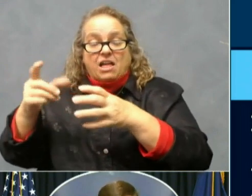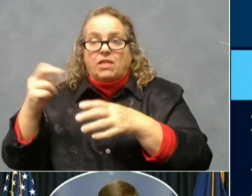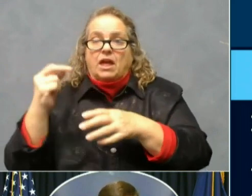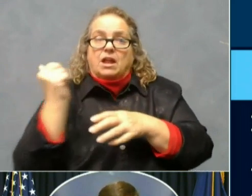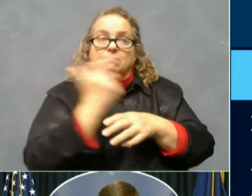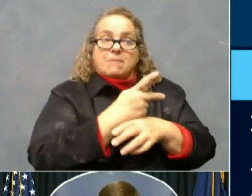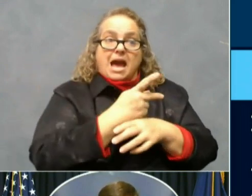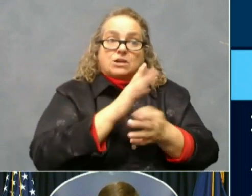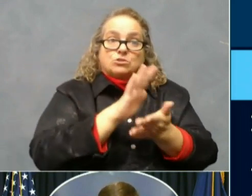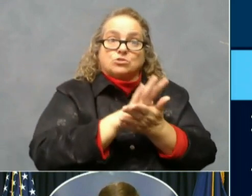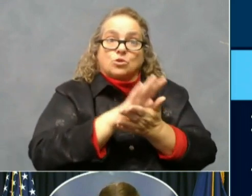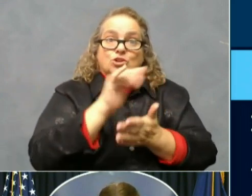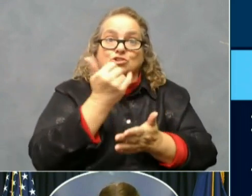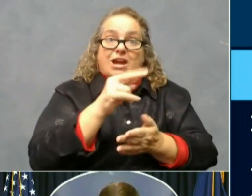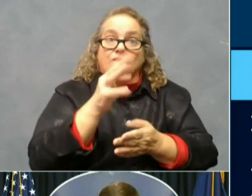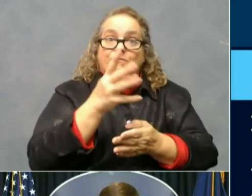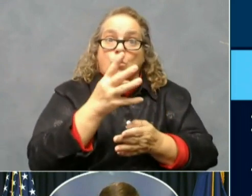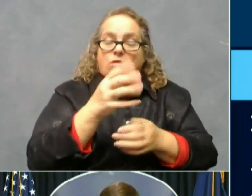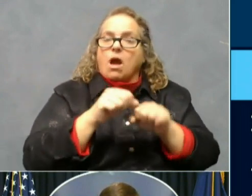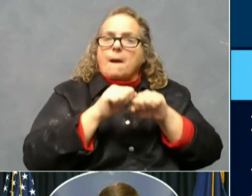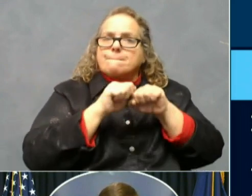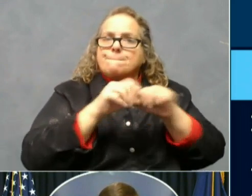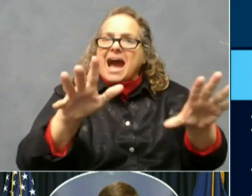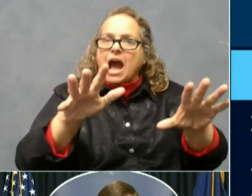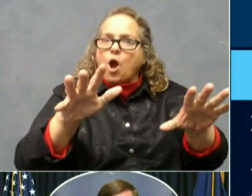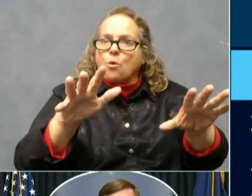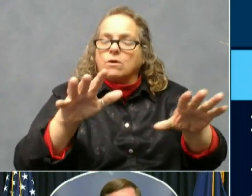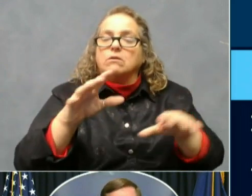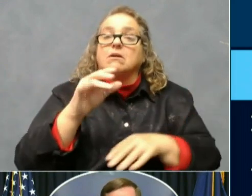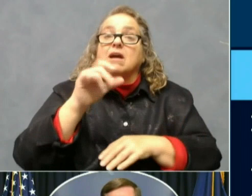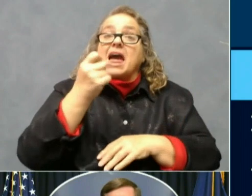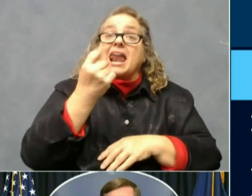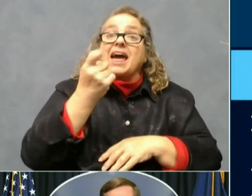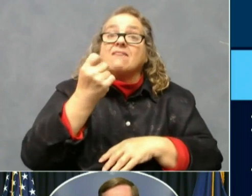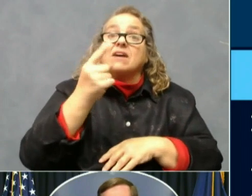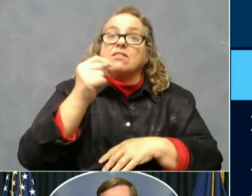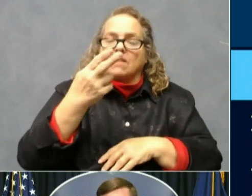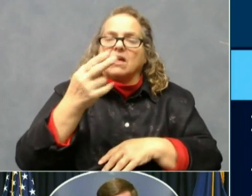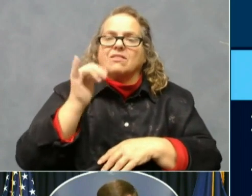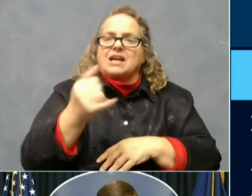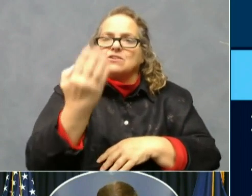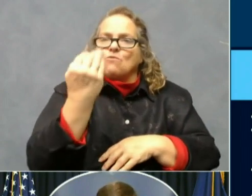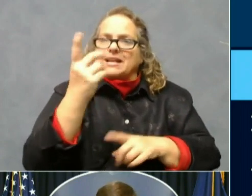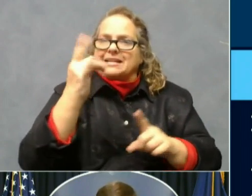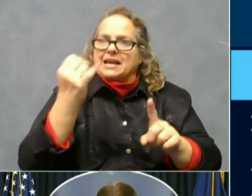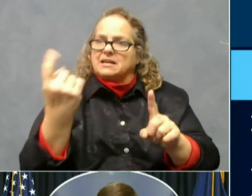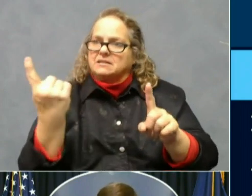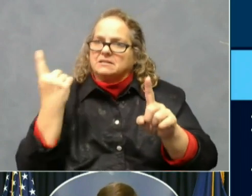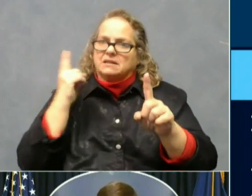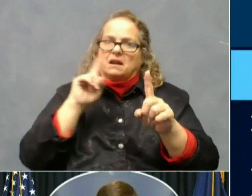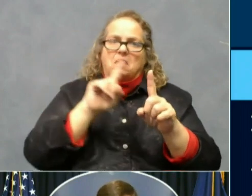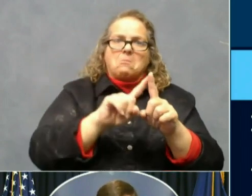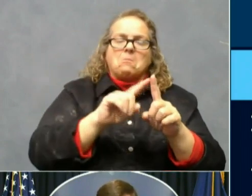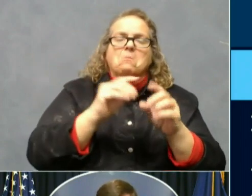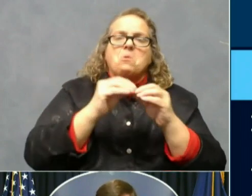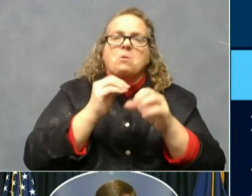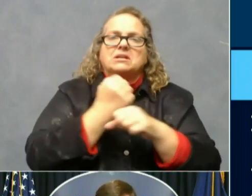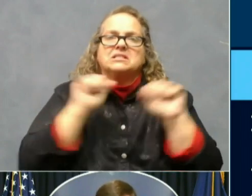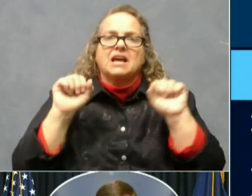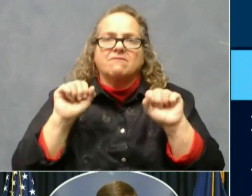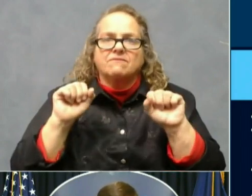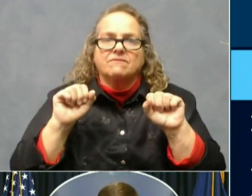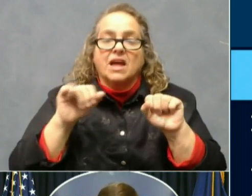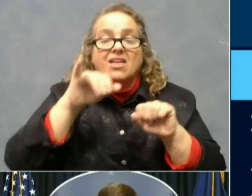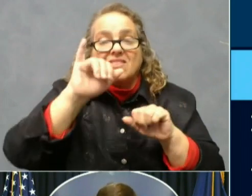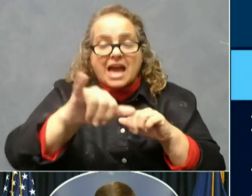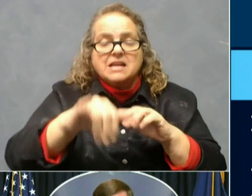than on the 4th. So that is the basic outline. Yes, there's going to be a lot to fill in, but